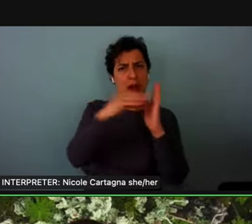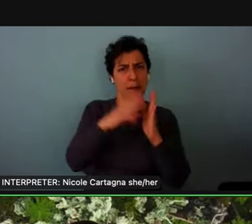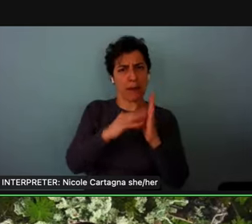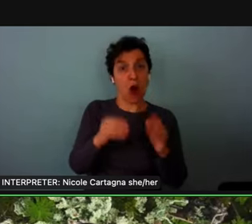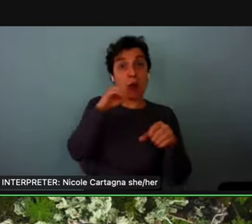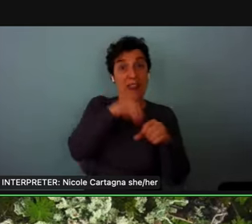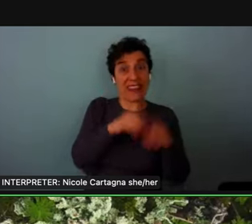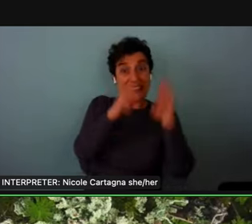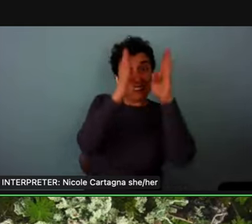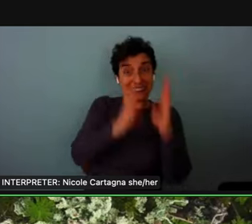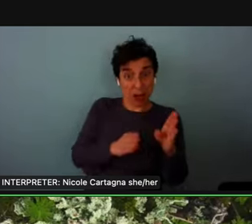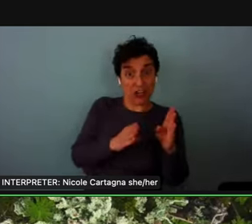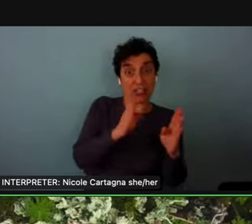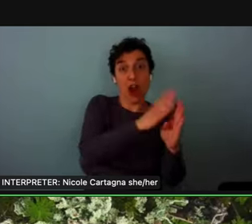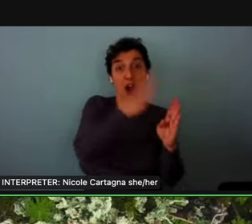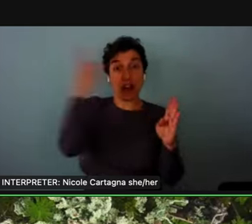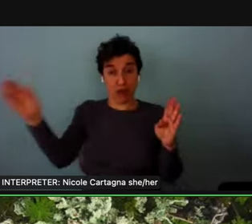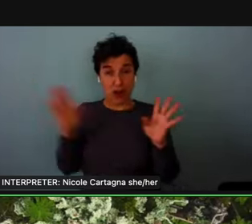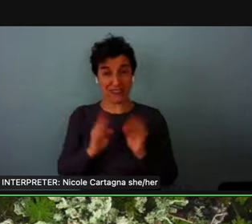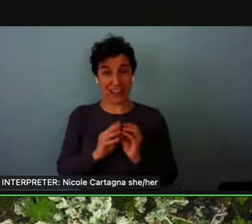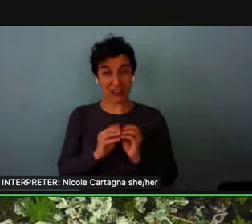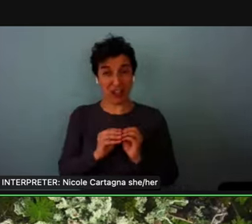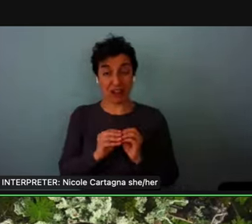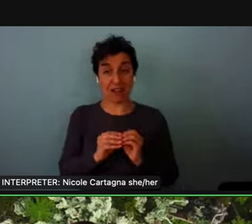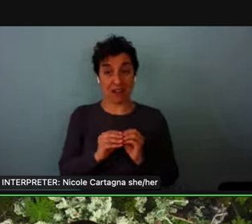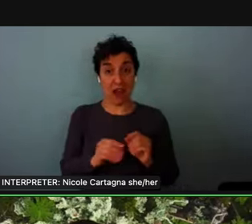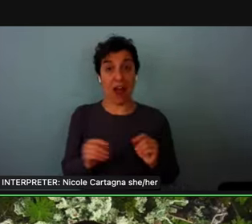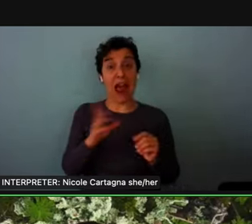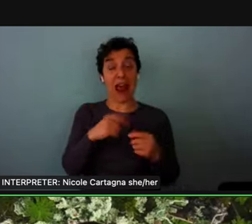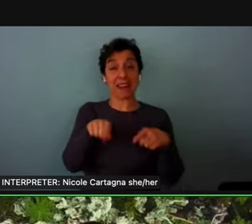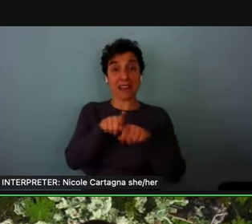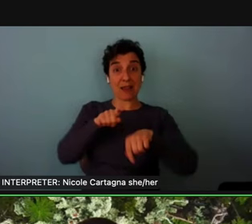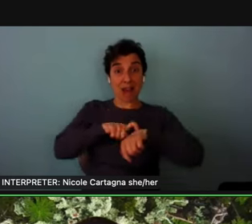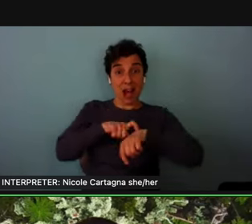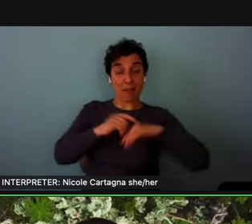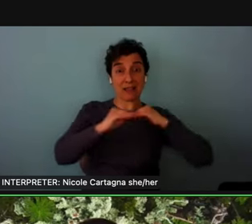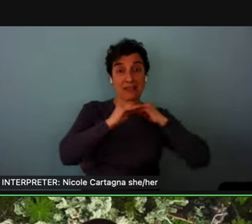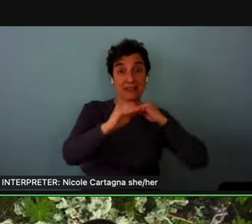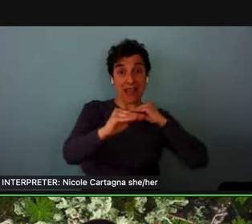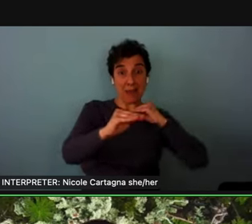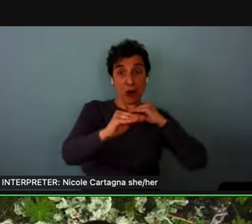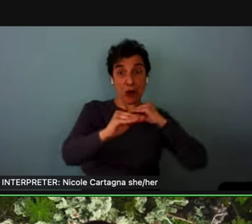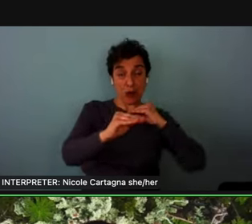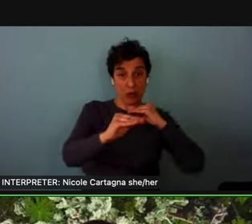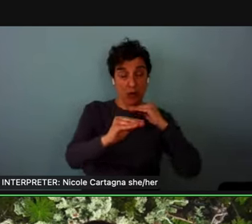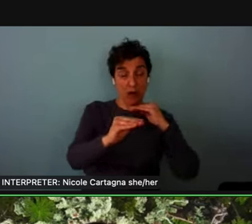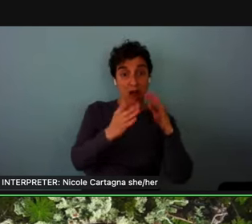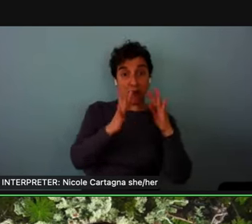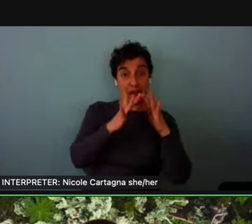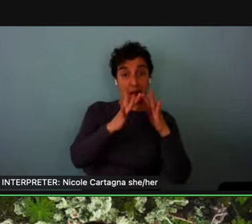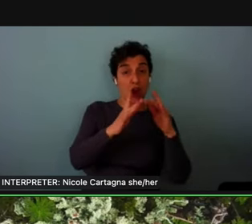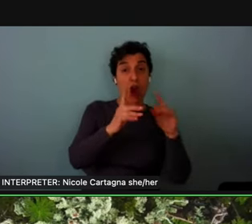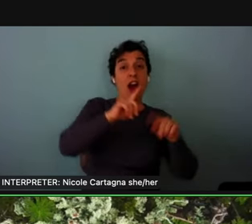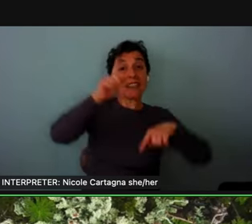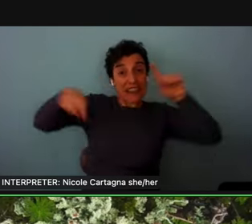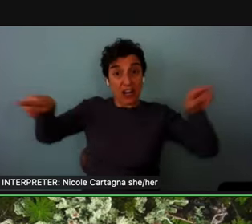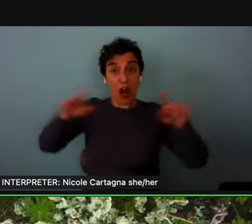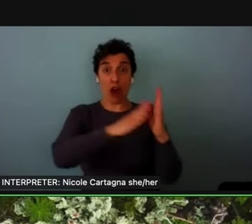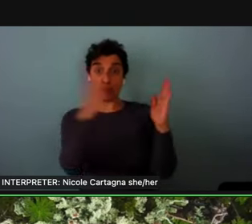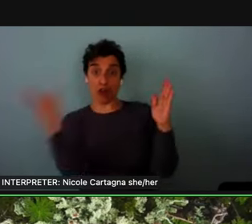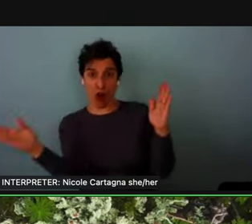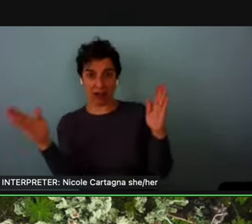across sessions. And at the same time, these stable network features are different across participants. So for example, if we focus on